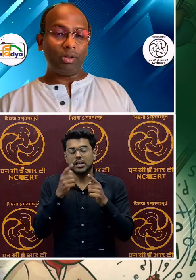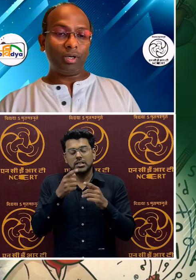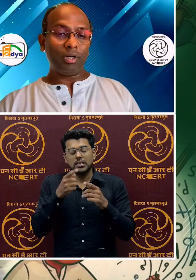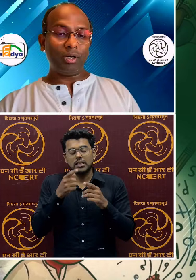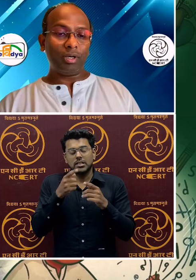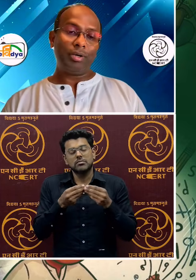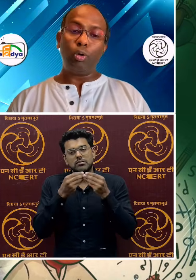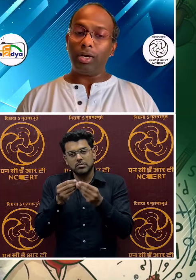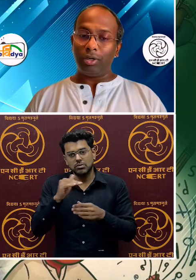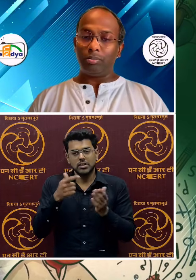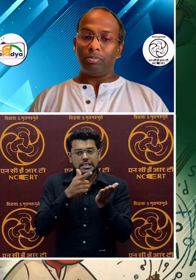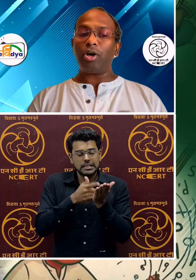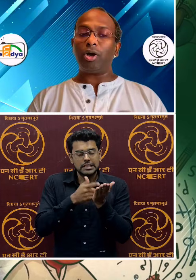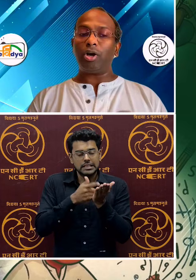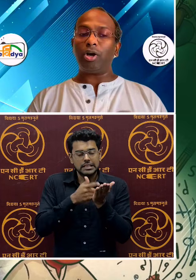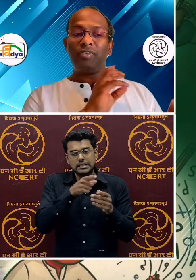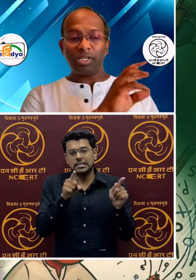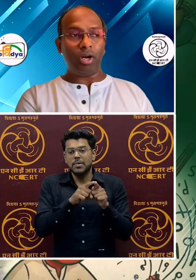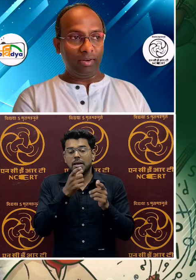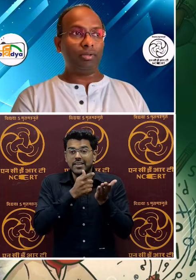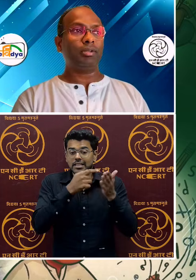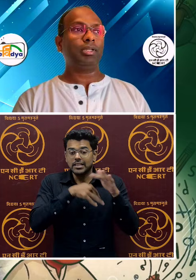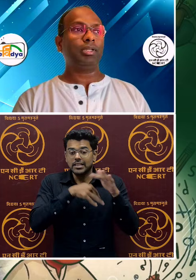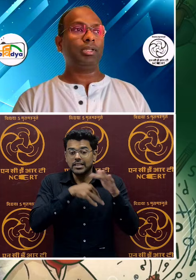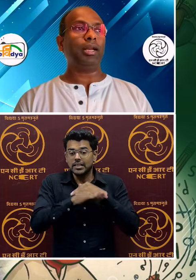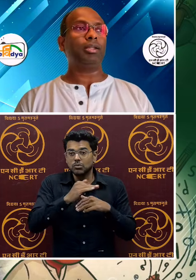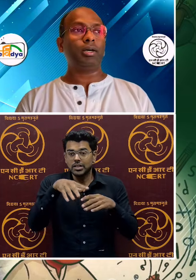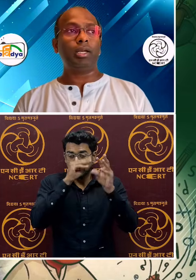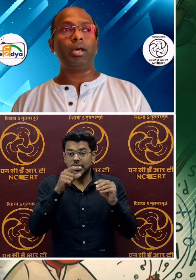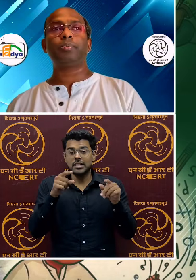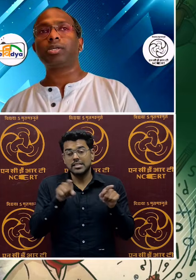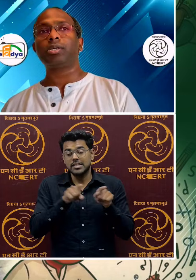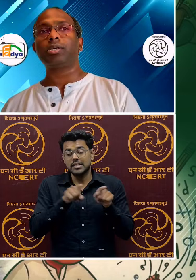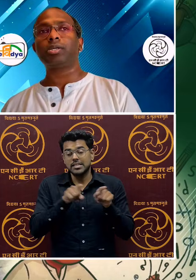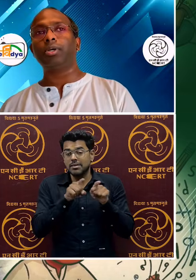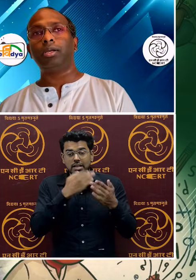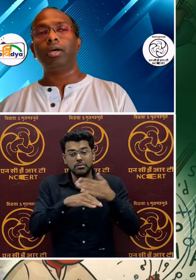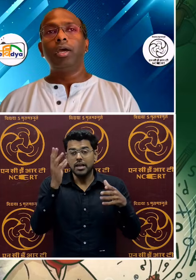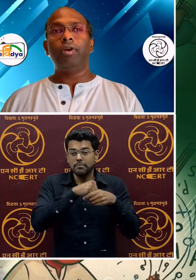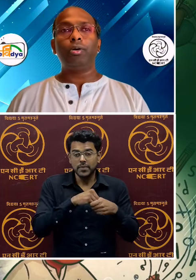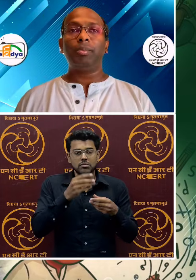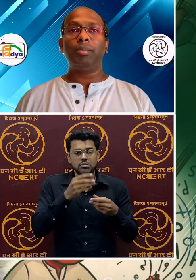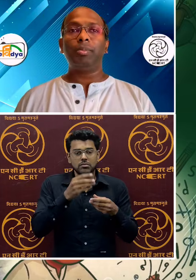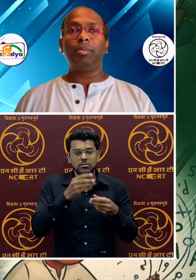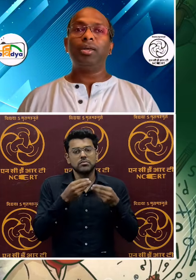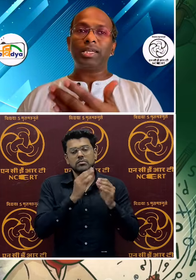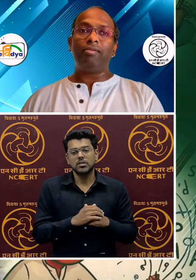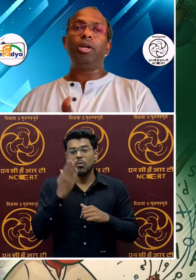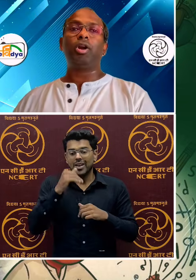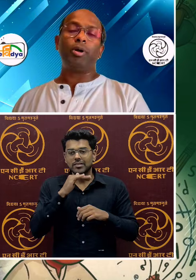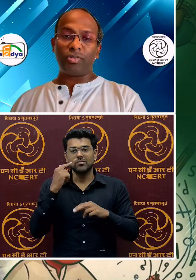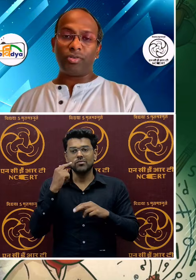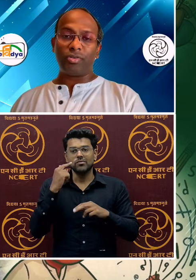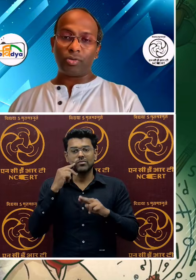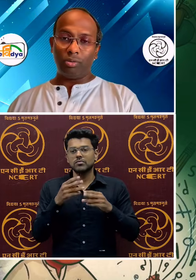should be given to the rural kid too, because if it is not given, then the nearest possible window will be the child